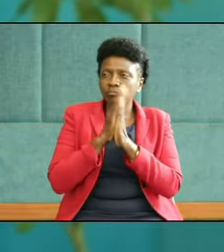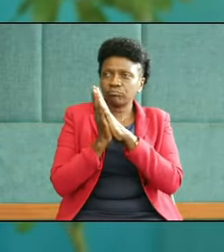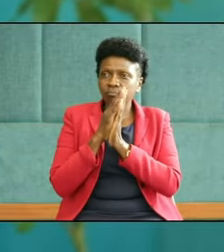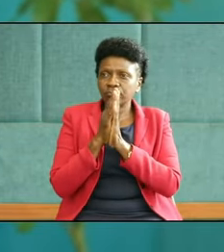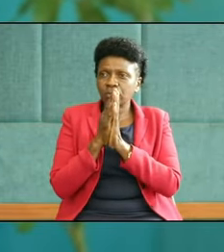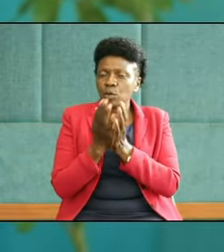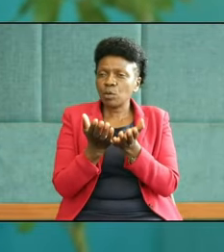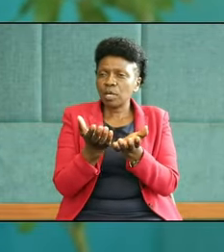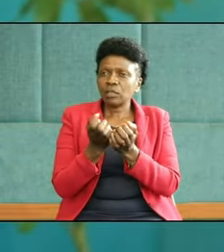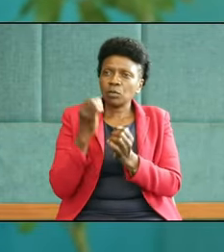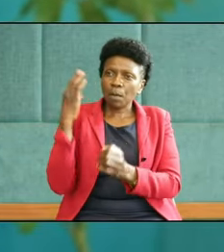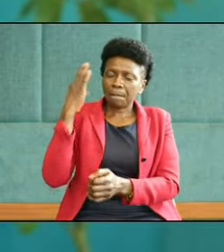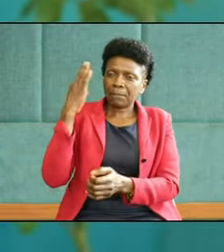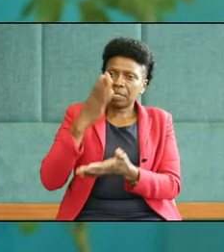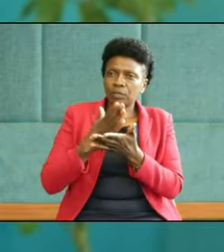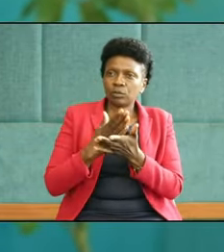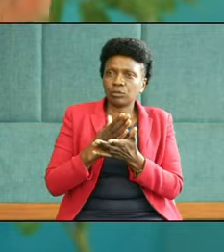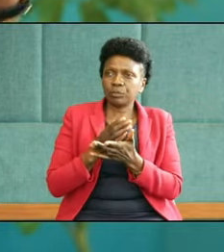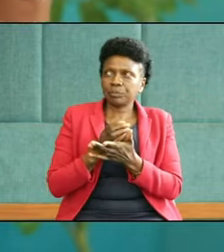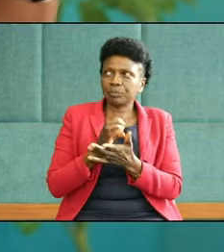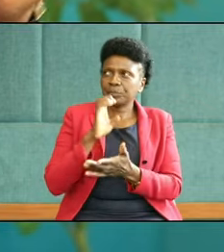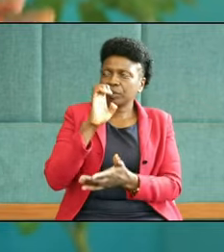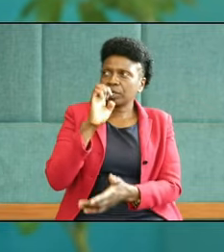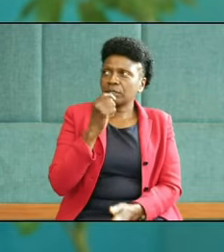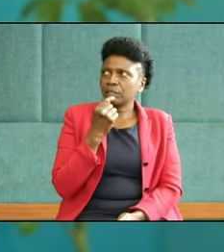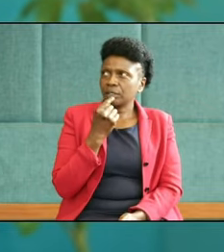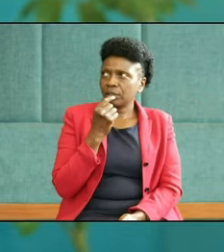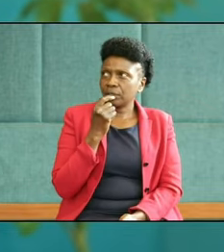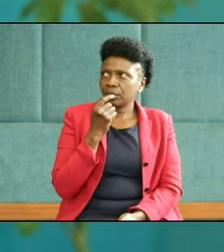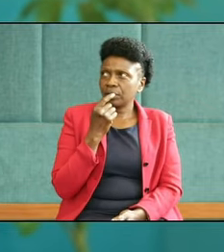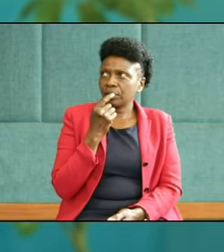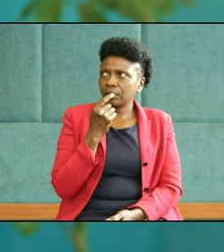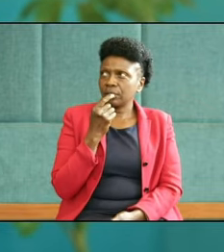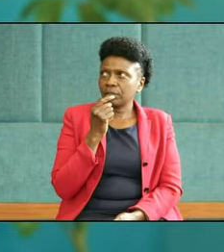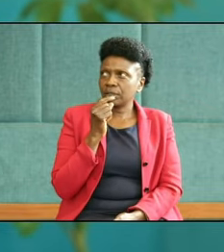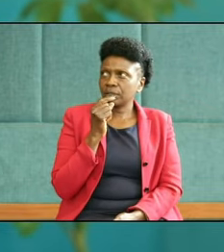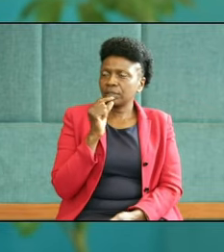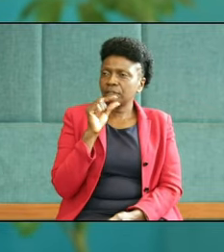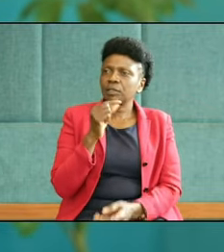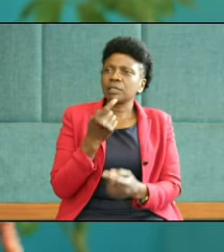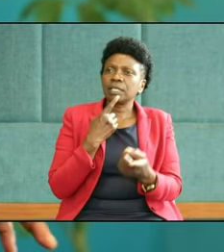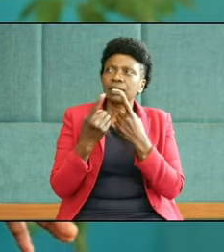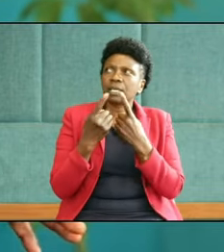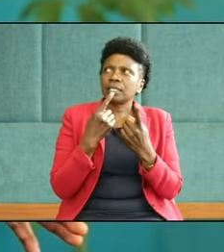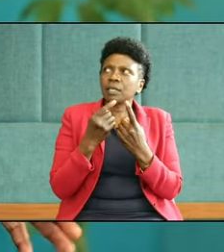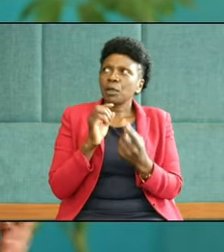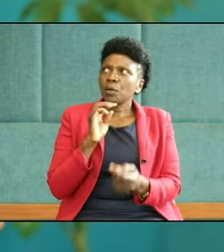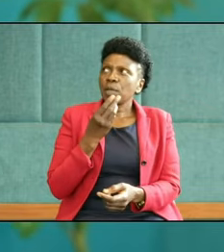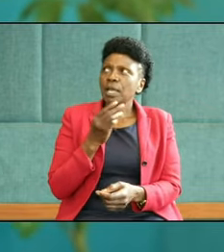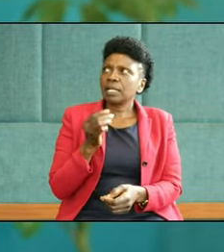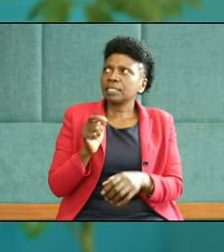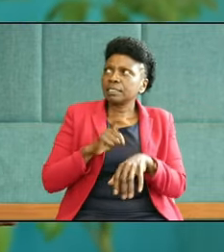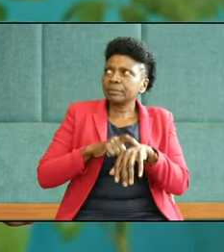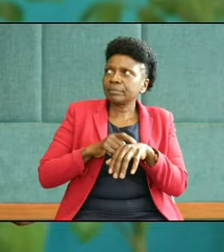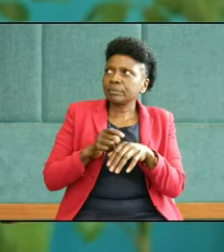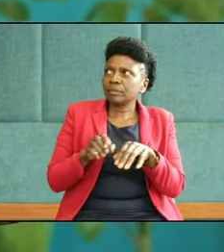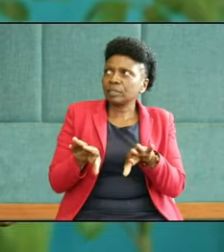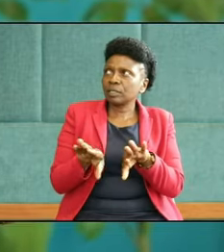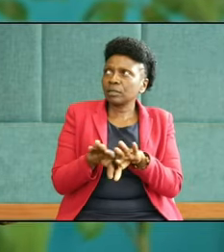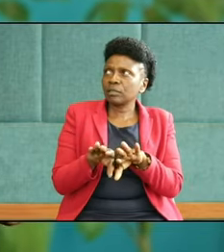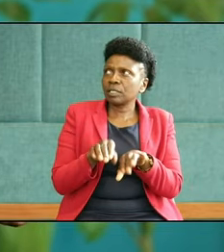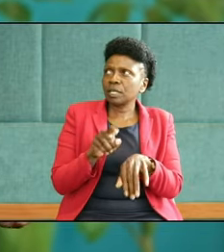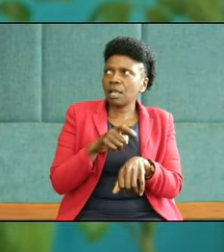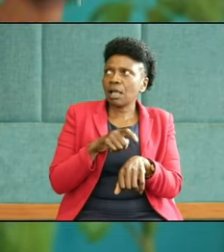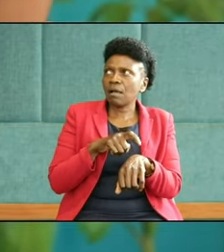need to preach it now. Ellen White says, and I quote, Evangelism, page 1, "We are in time's closing